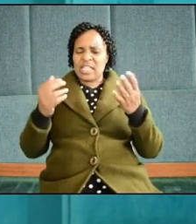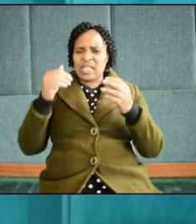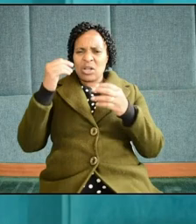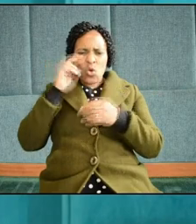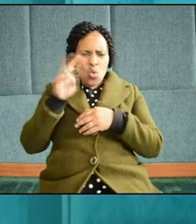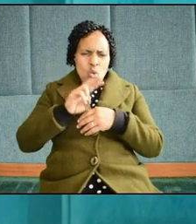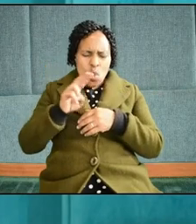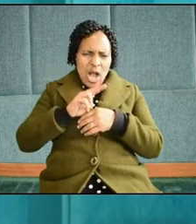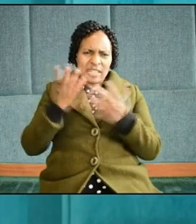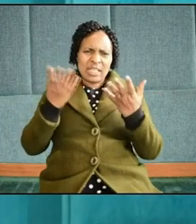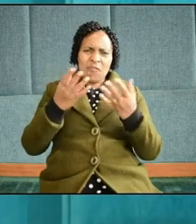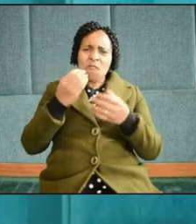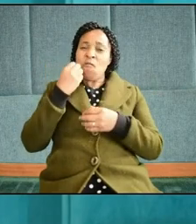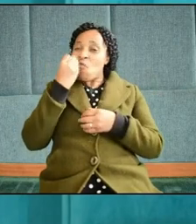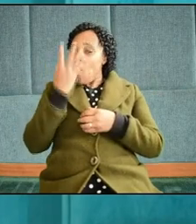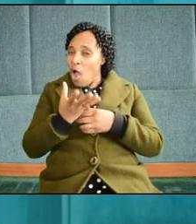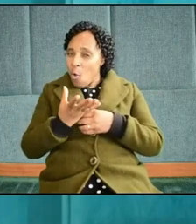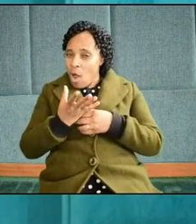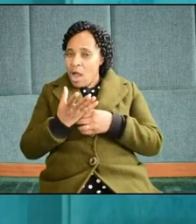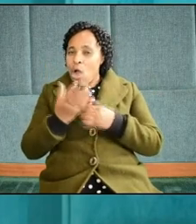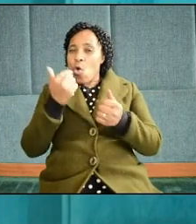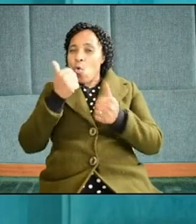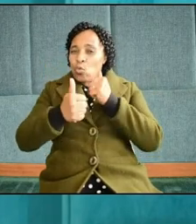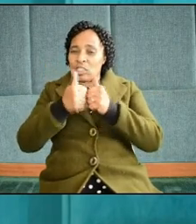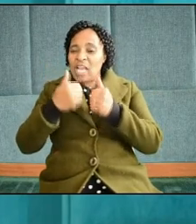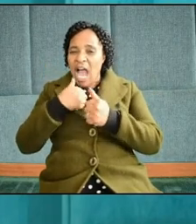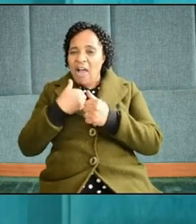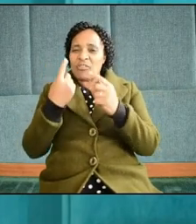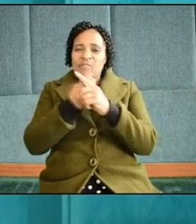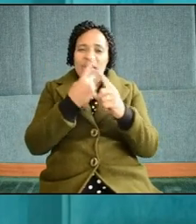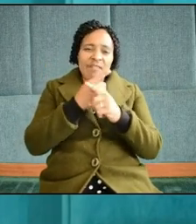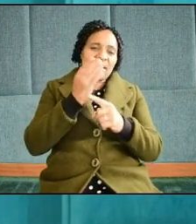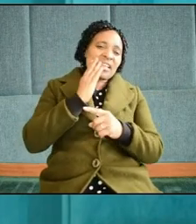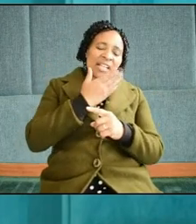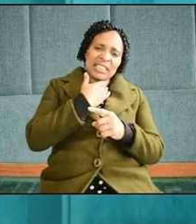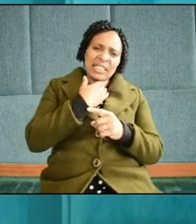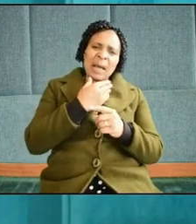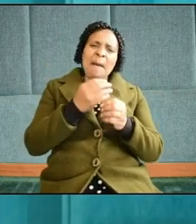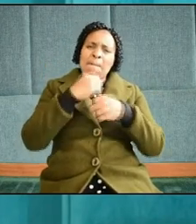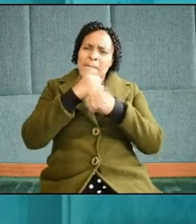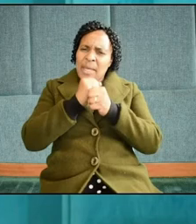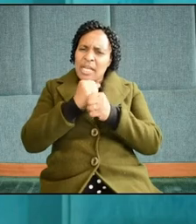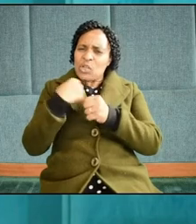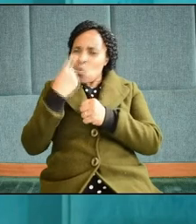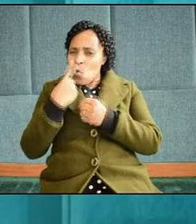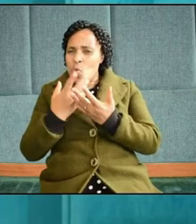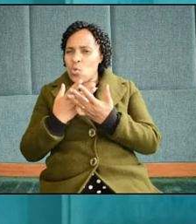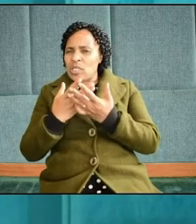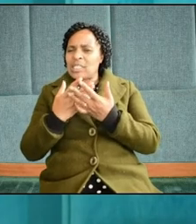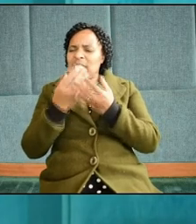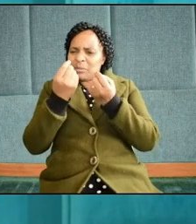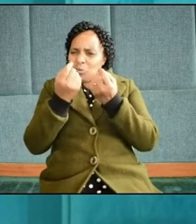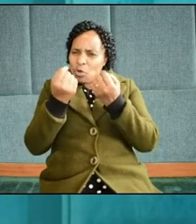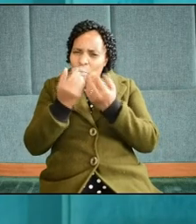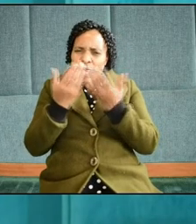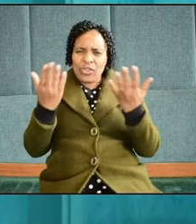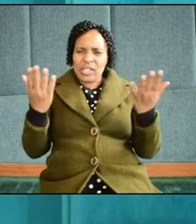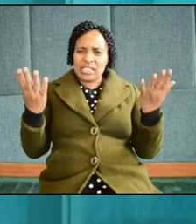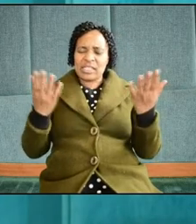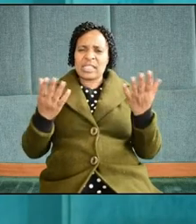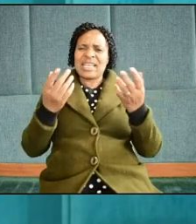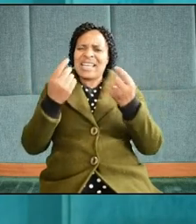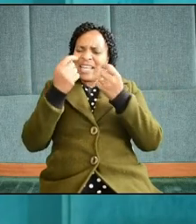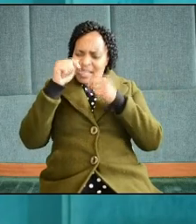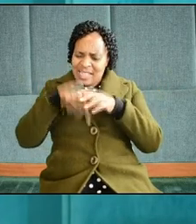flower. There are some petals that are different color. Who made them? In those very details. So we can trust God even with the tiny